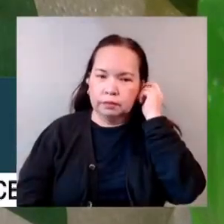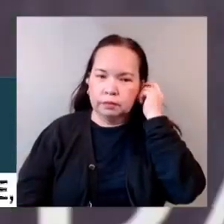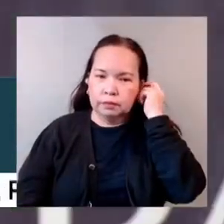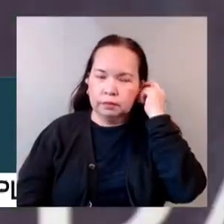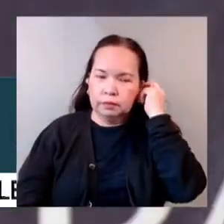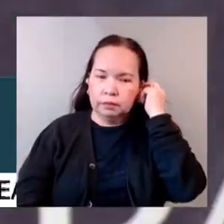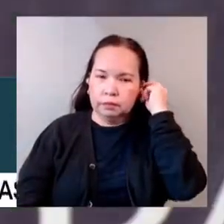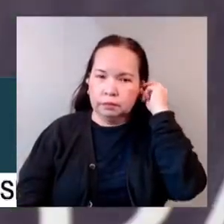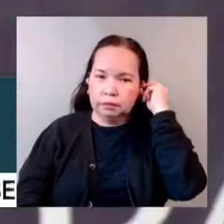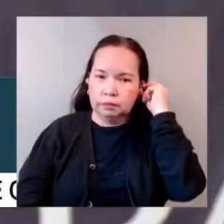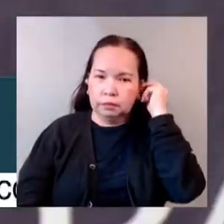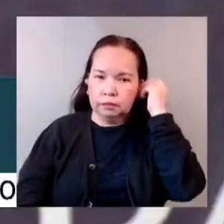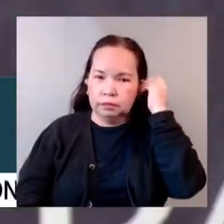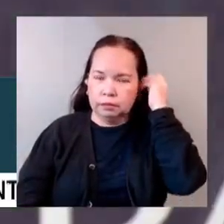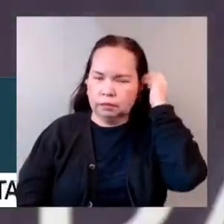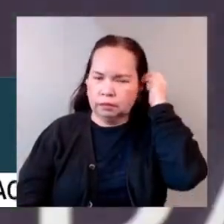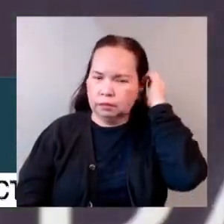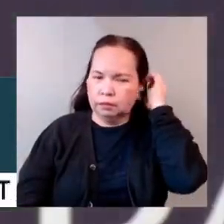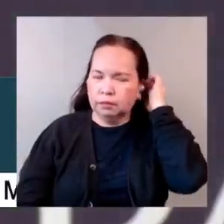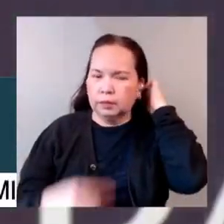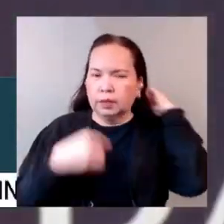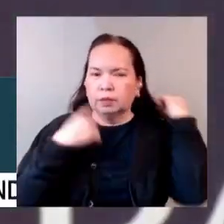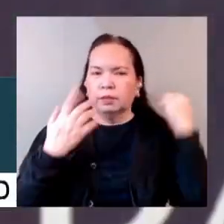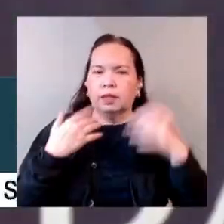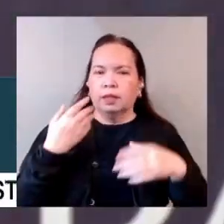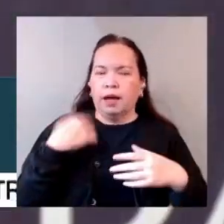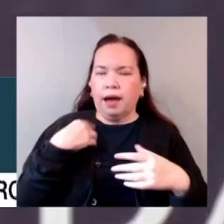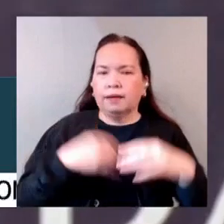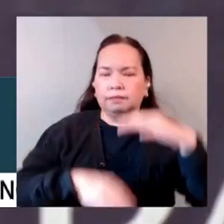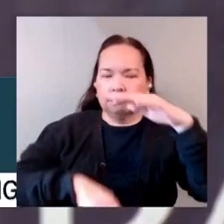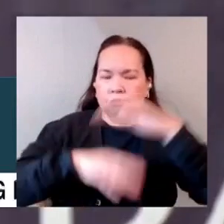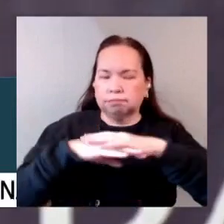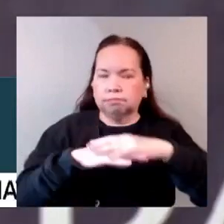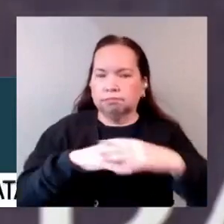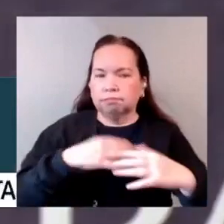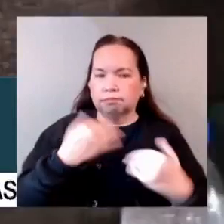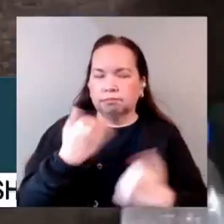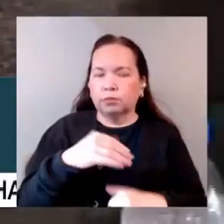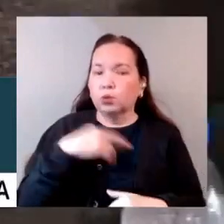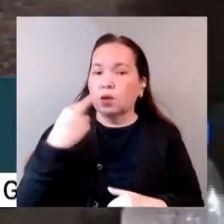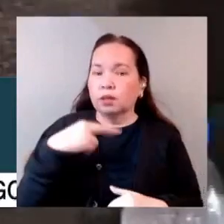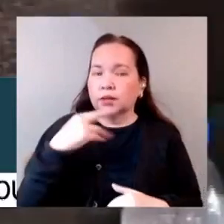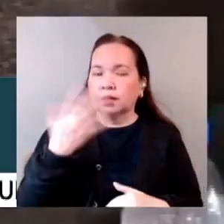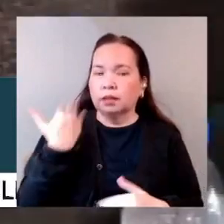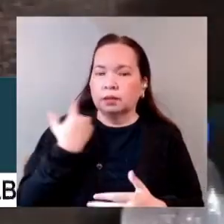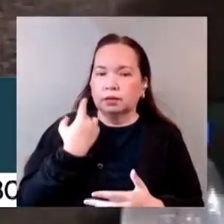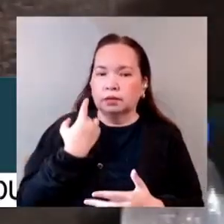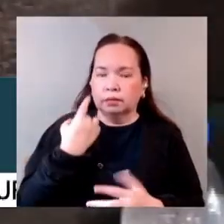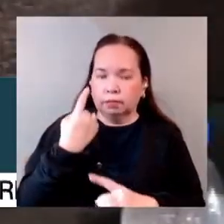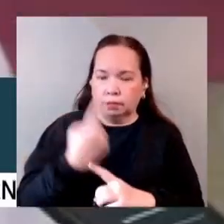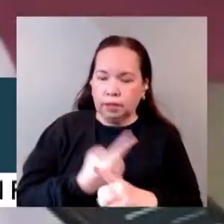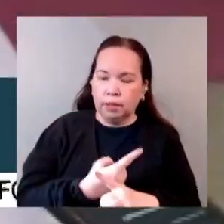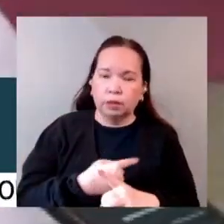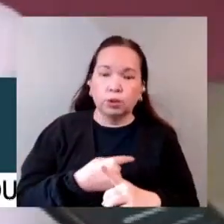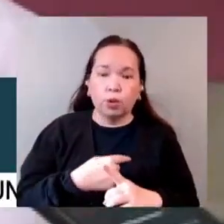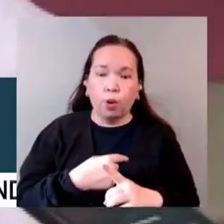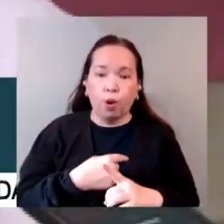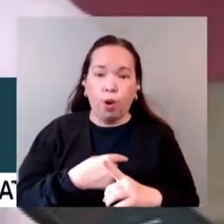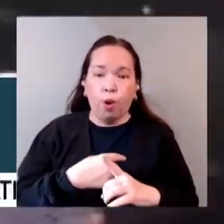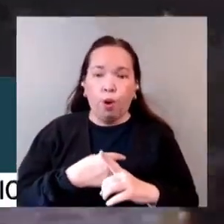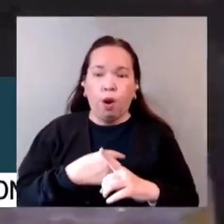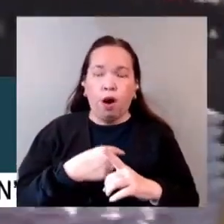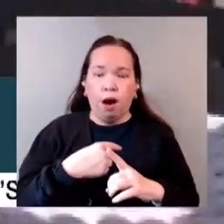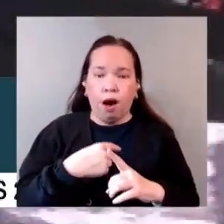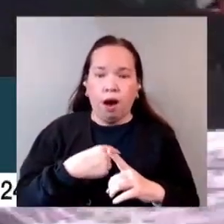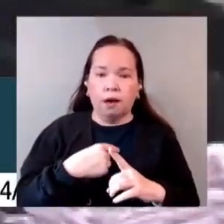Marcos ordered the price cap last month amid surging costs of the staple grain. This also prompted Diokno and NEDA Chief Arsenio Balisacan to